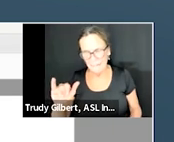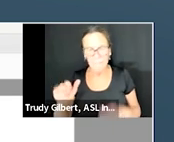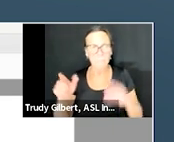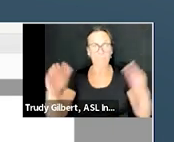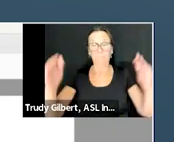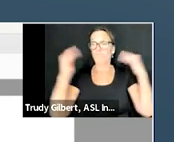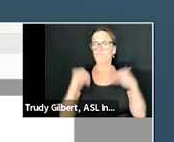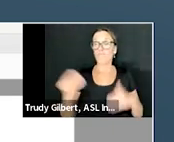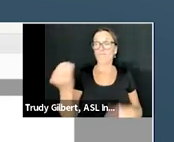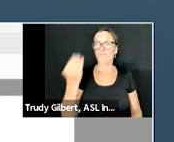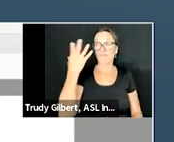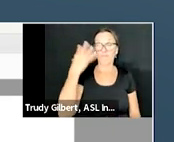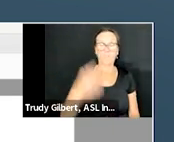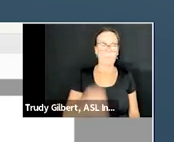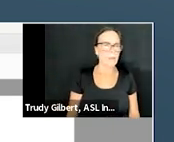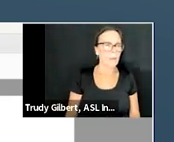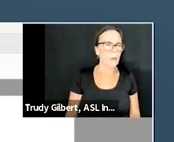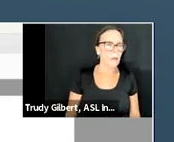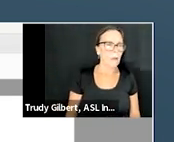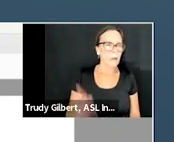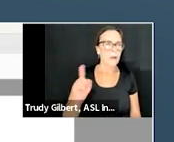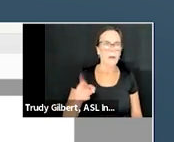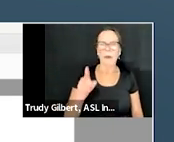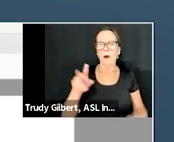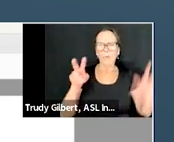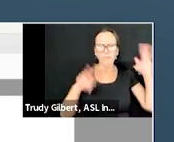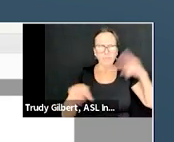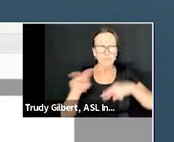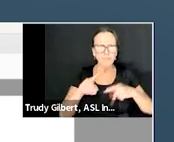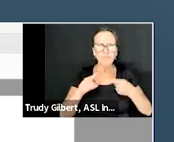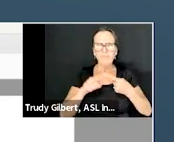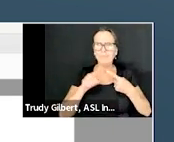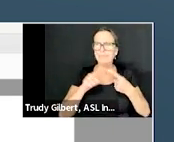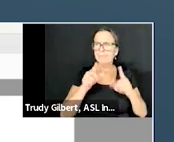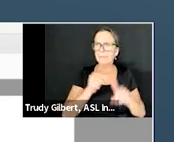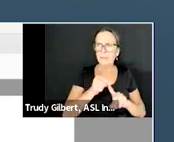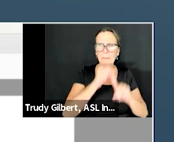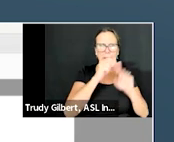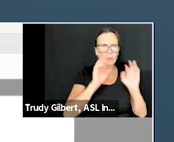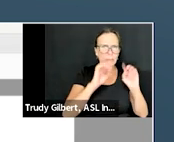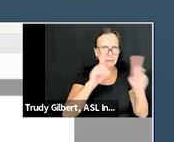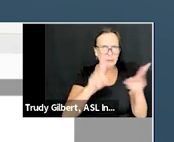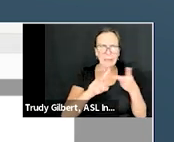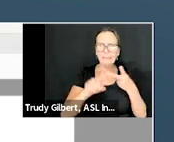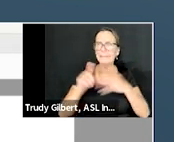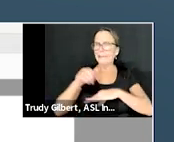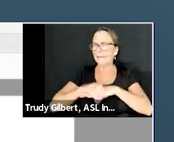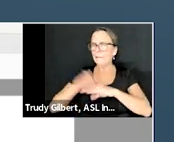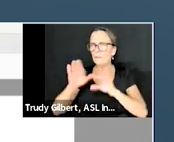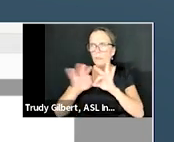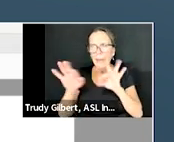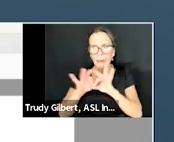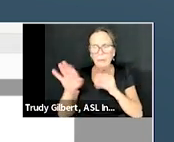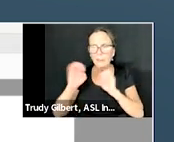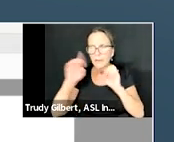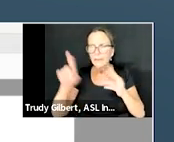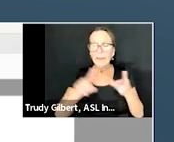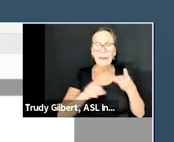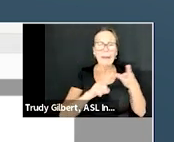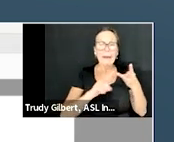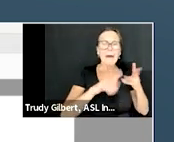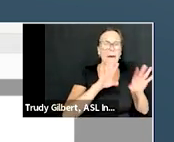So the Northampton Student Services Department oversees special education, English language education, family